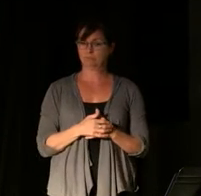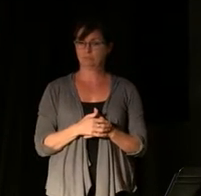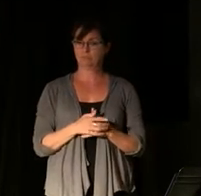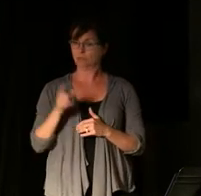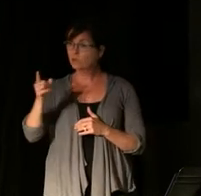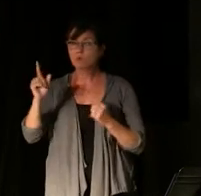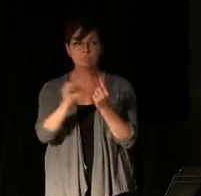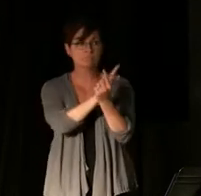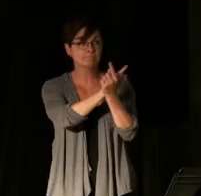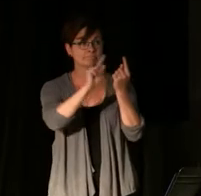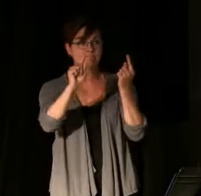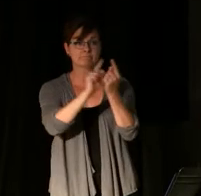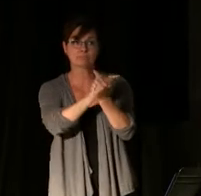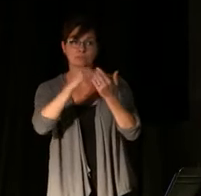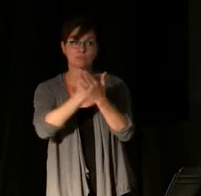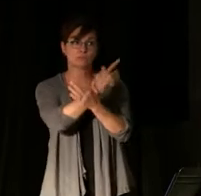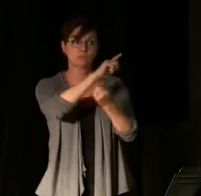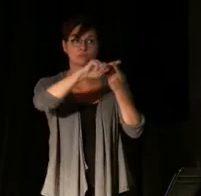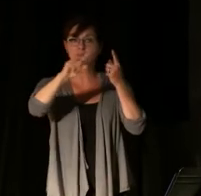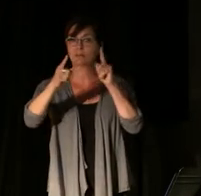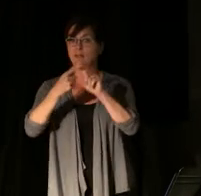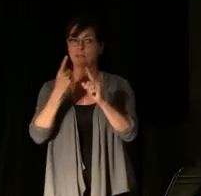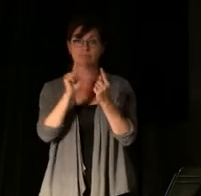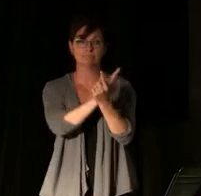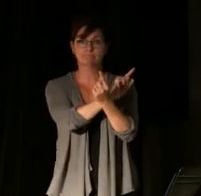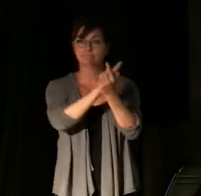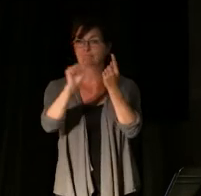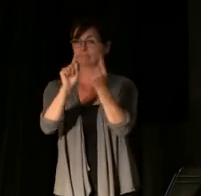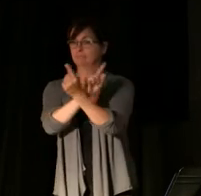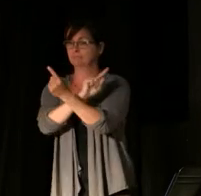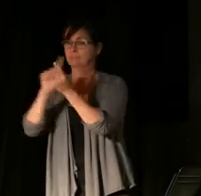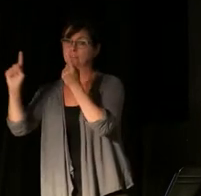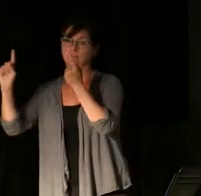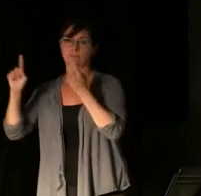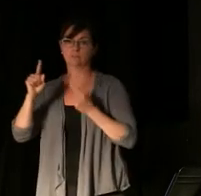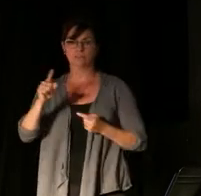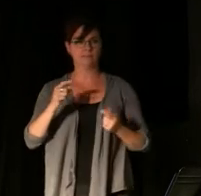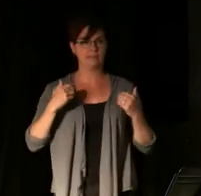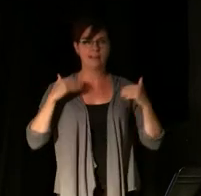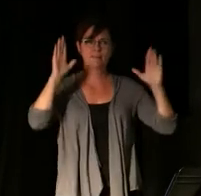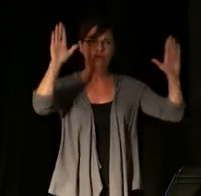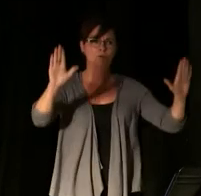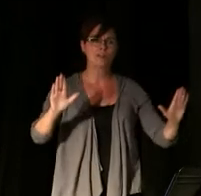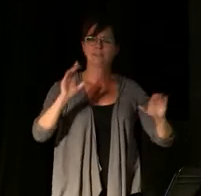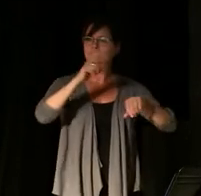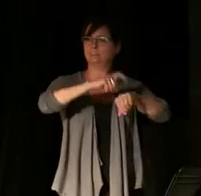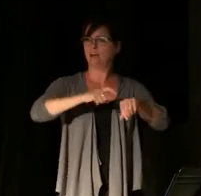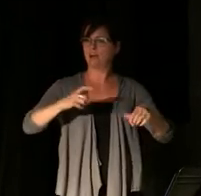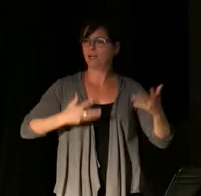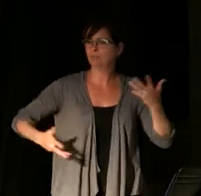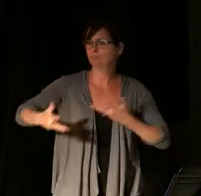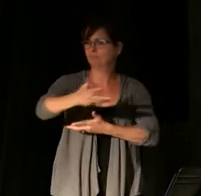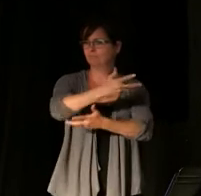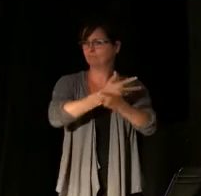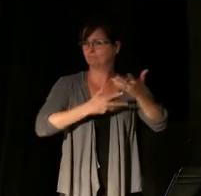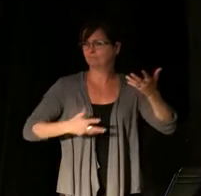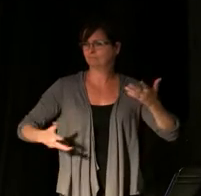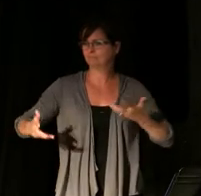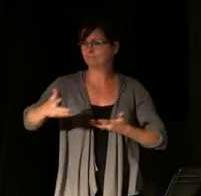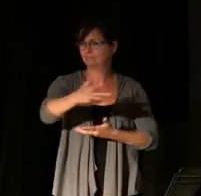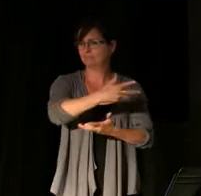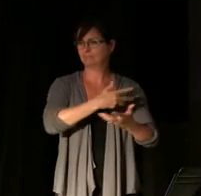You'll make some friends and have a great time.